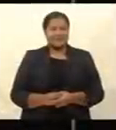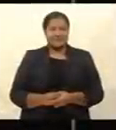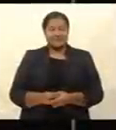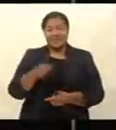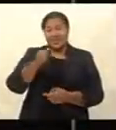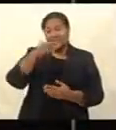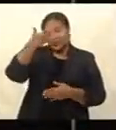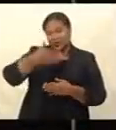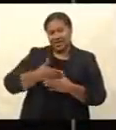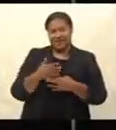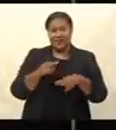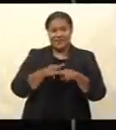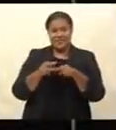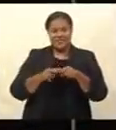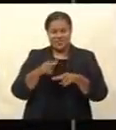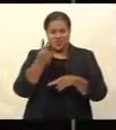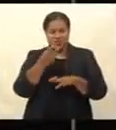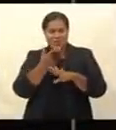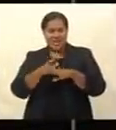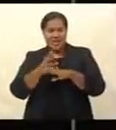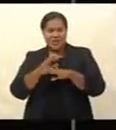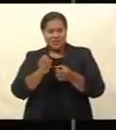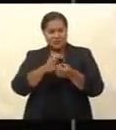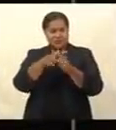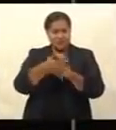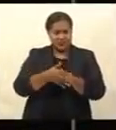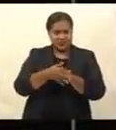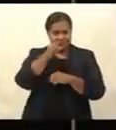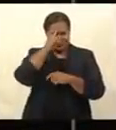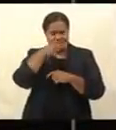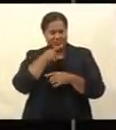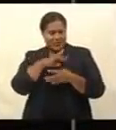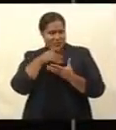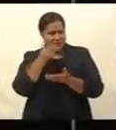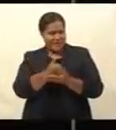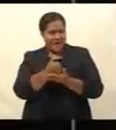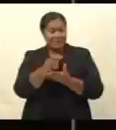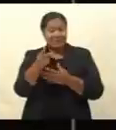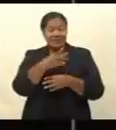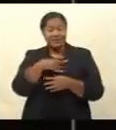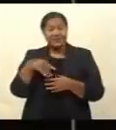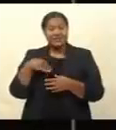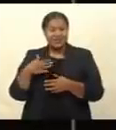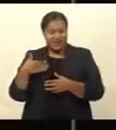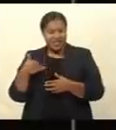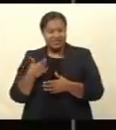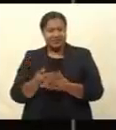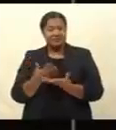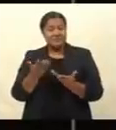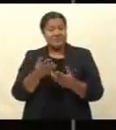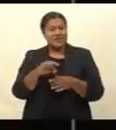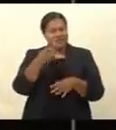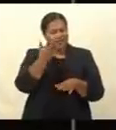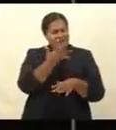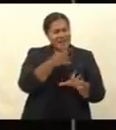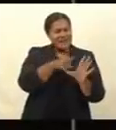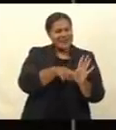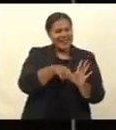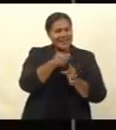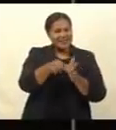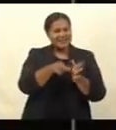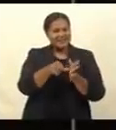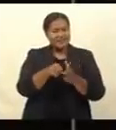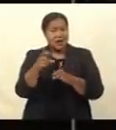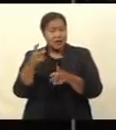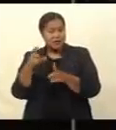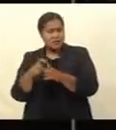Good evening, Fiji. 2 new COVID-19 cases have been confirmed by the Ministry of Health. They are the 5-year-old and